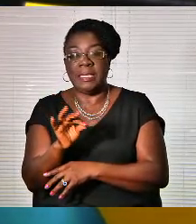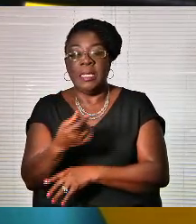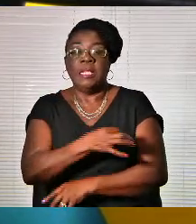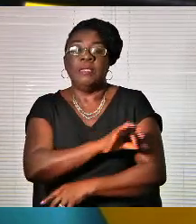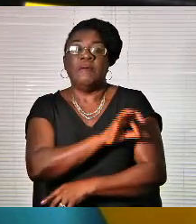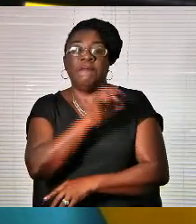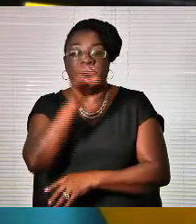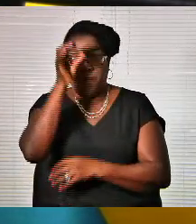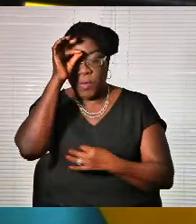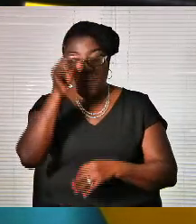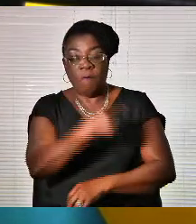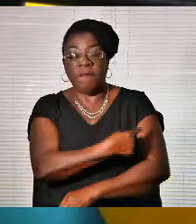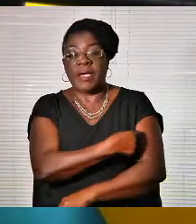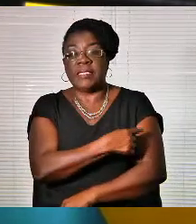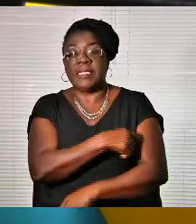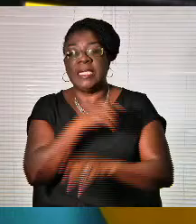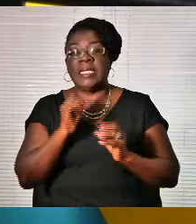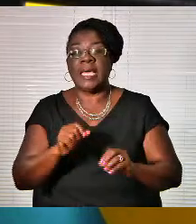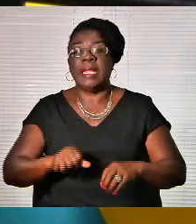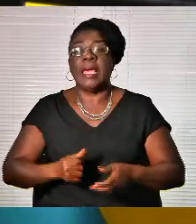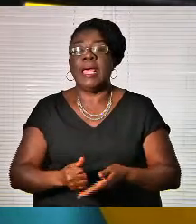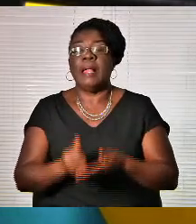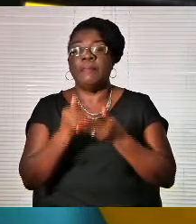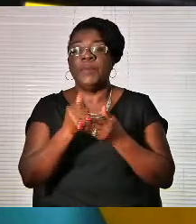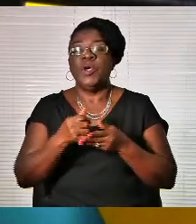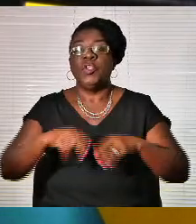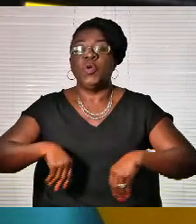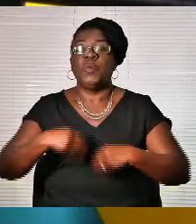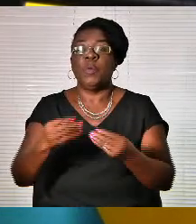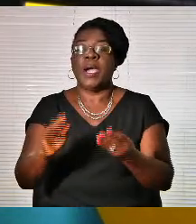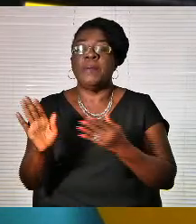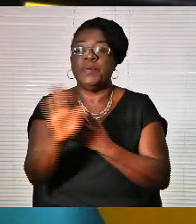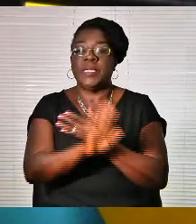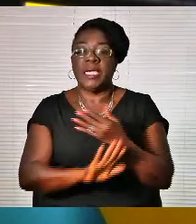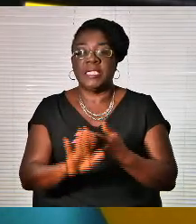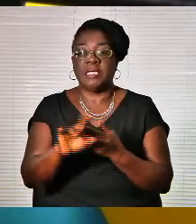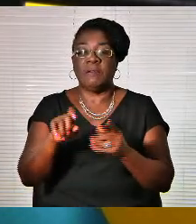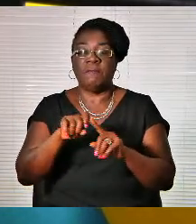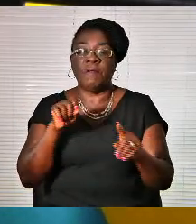us from the circulating current strains of the flu.